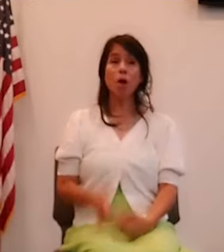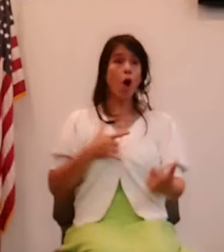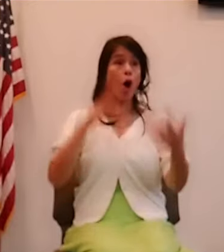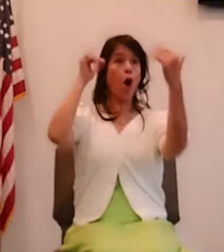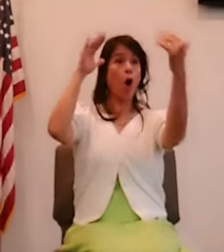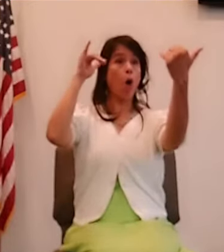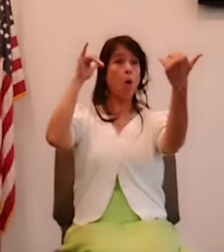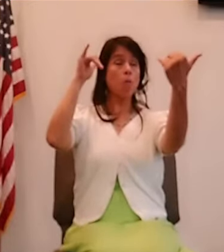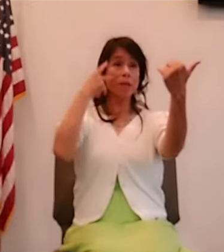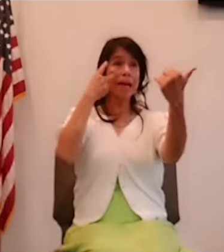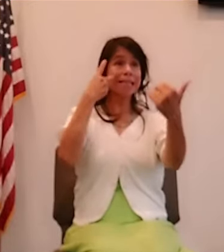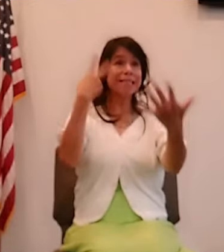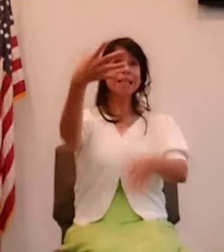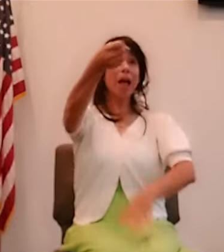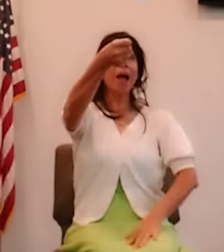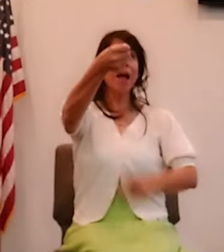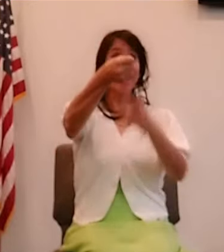all.